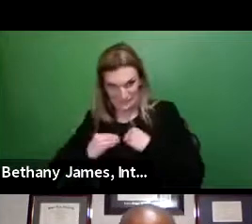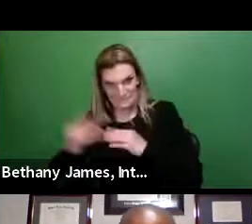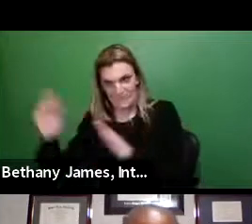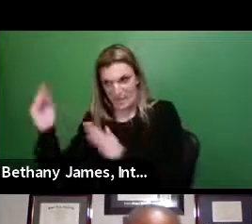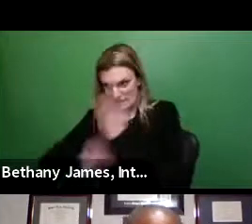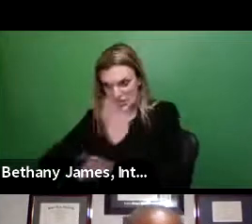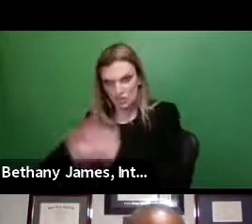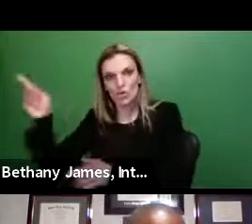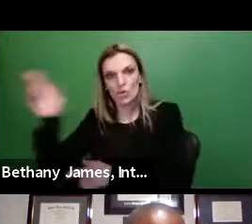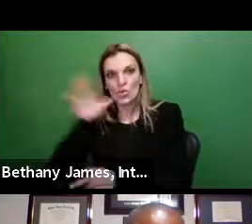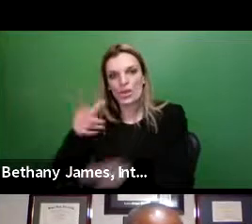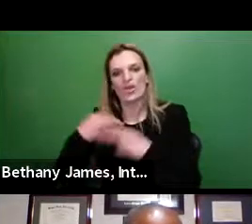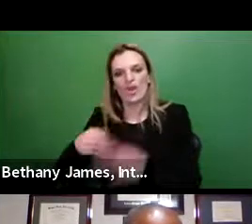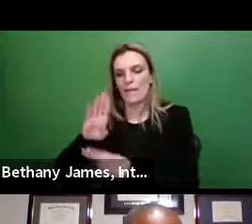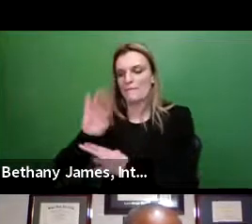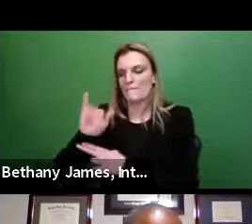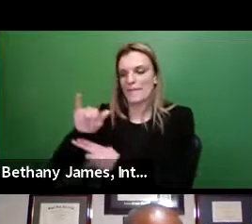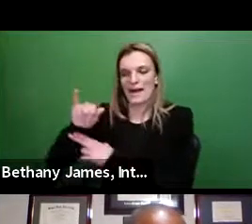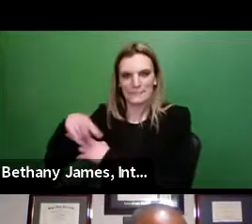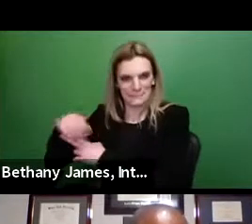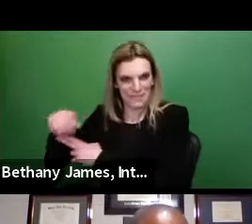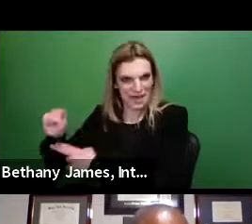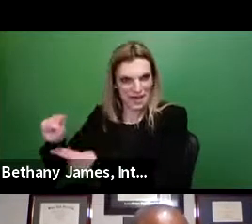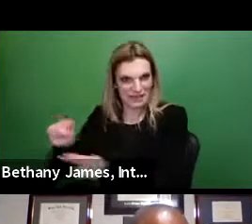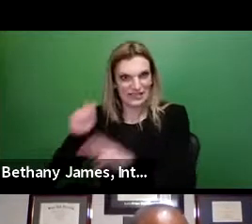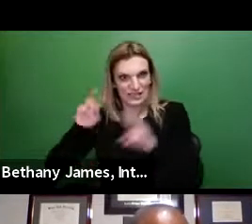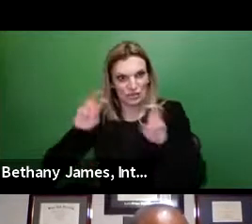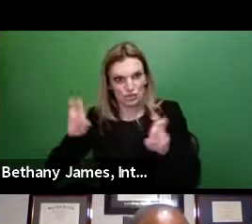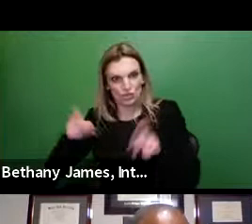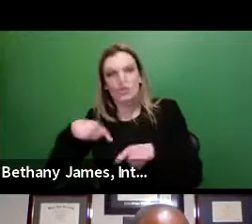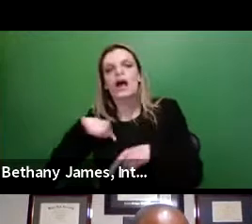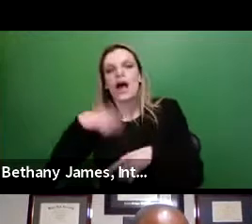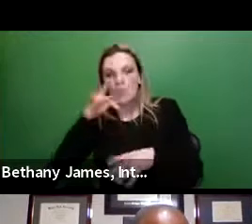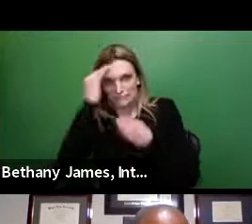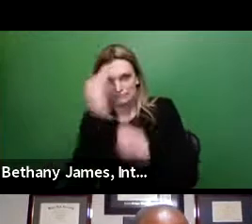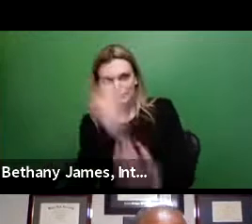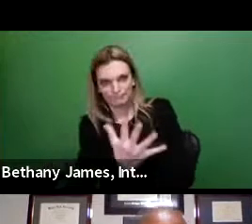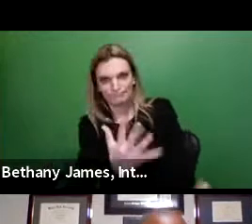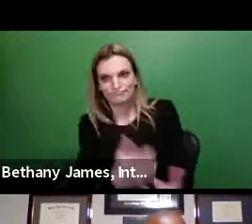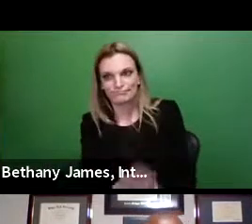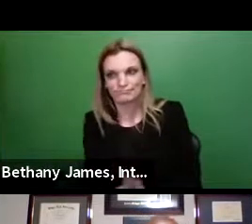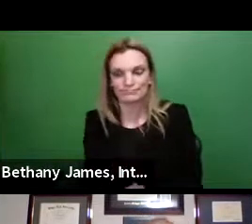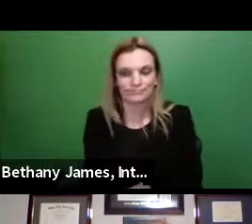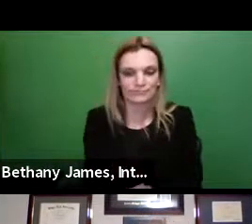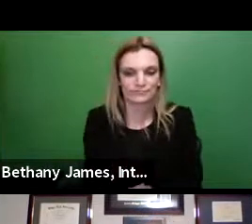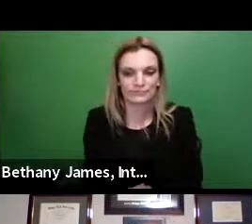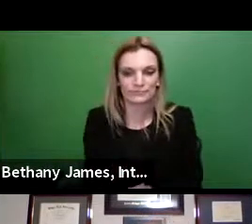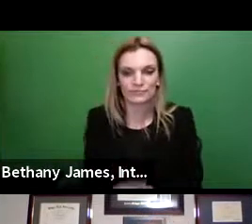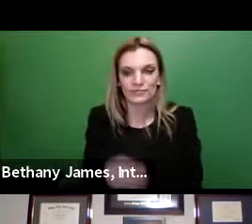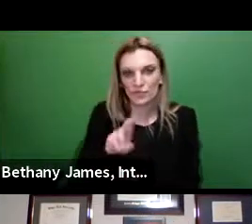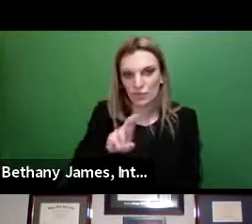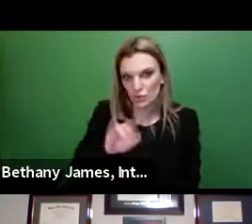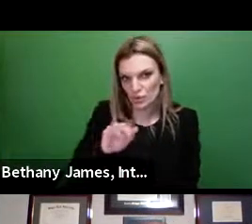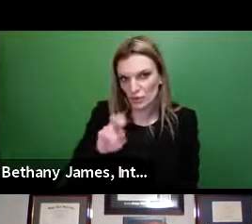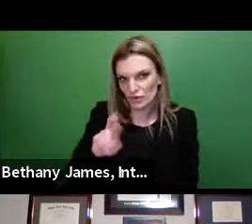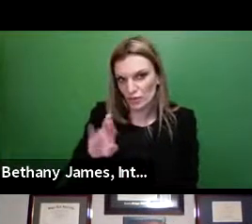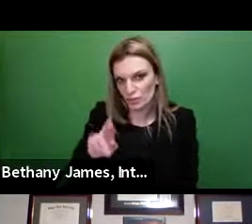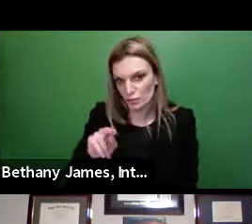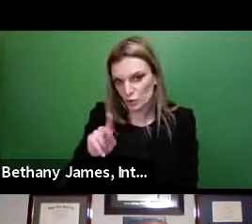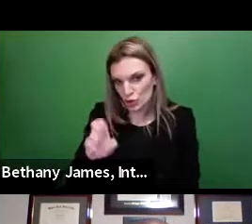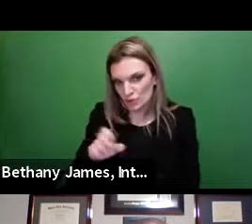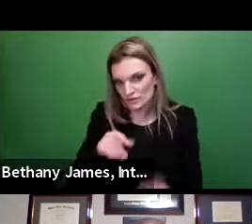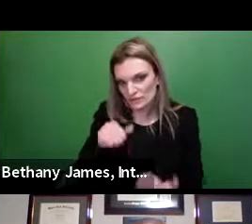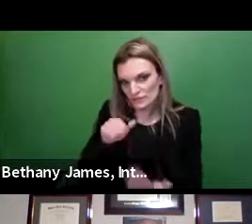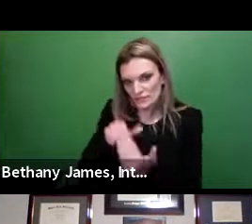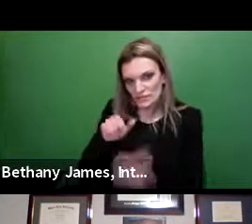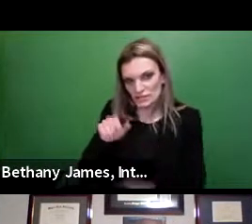as a bypass issue. So I will keep the commission updated on that. The Riverbrook versus Fabode case, that's